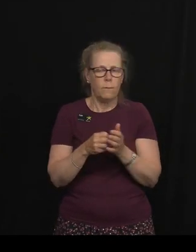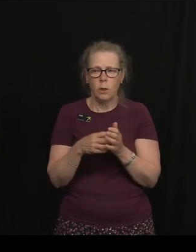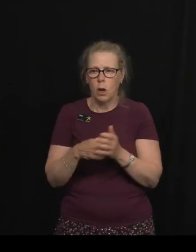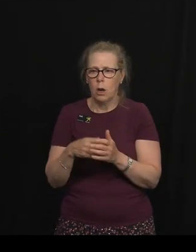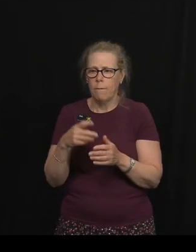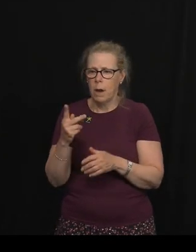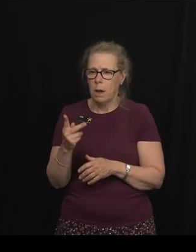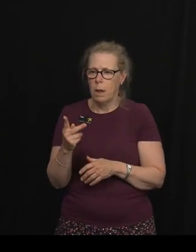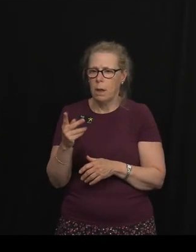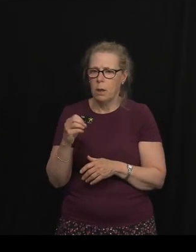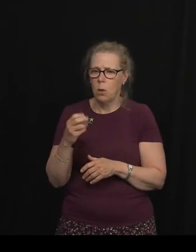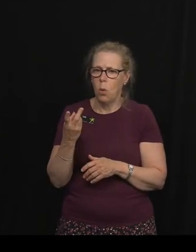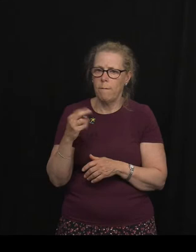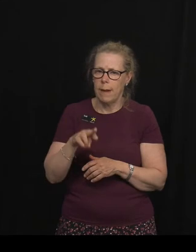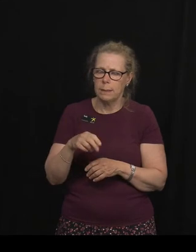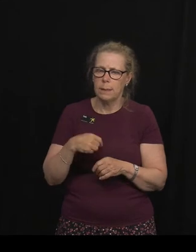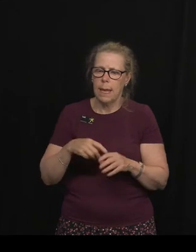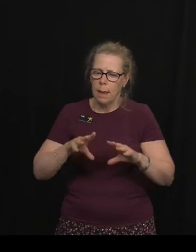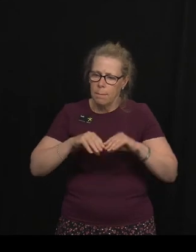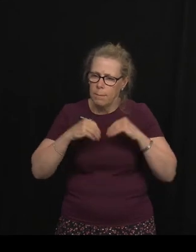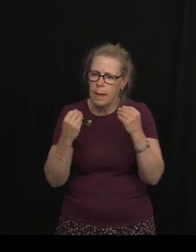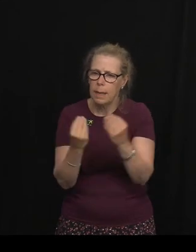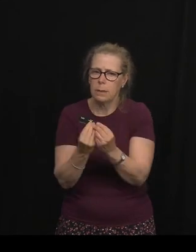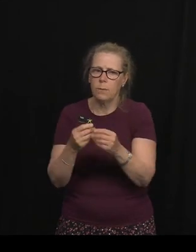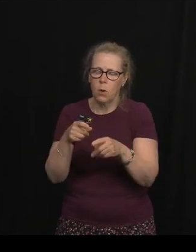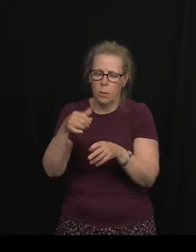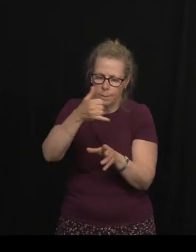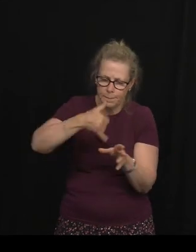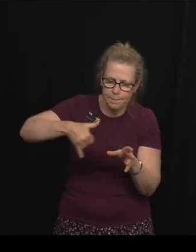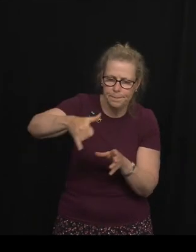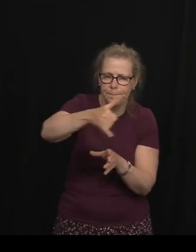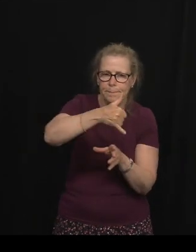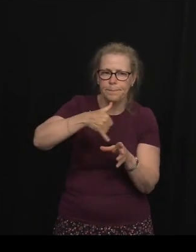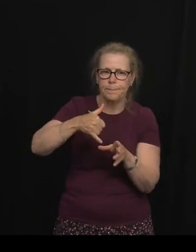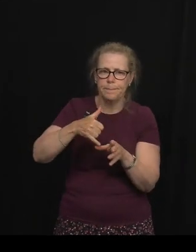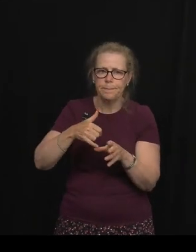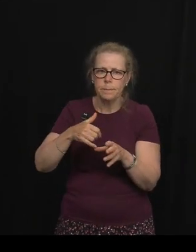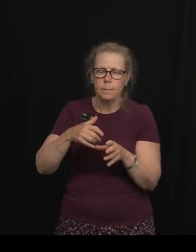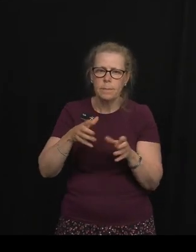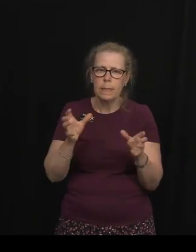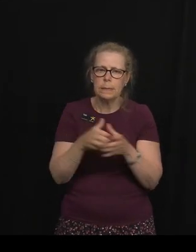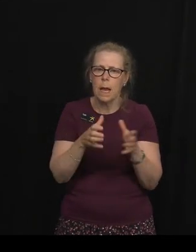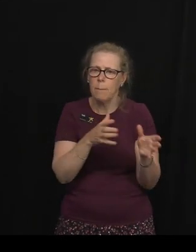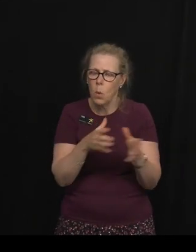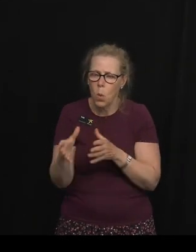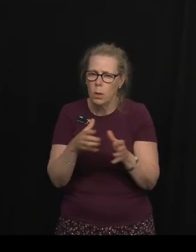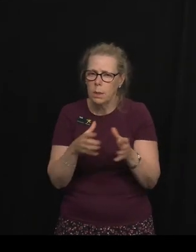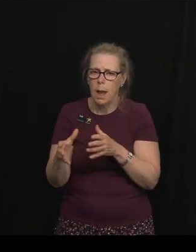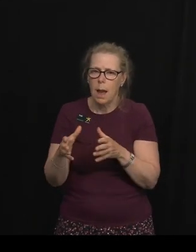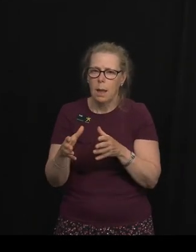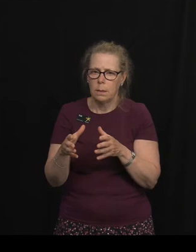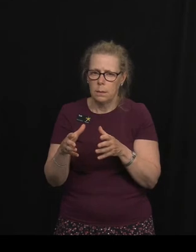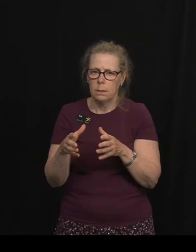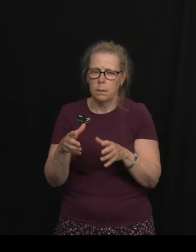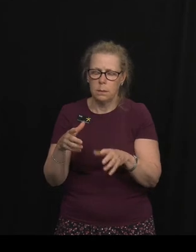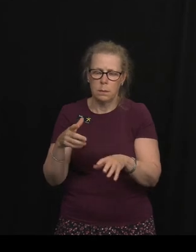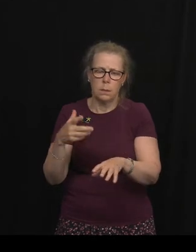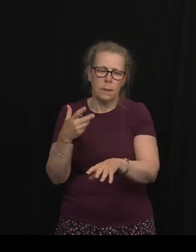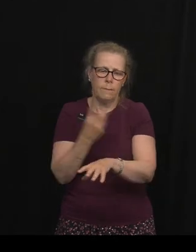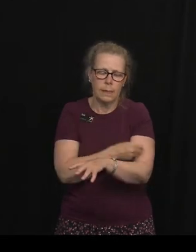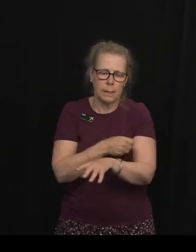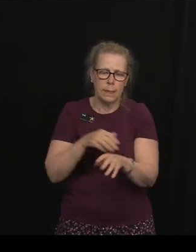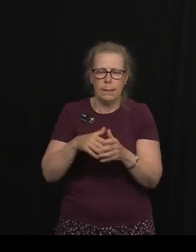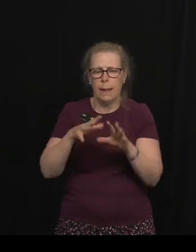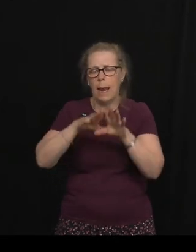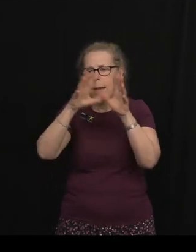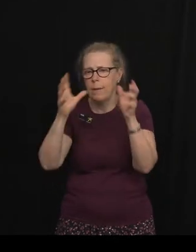so everybody COVAX knows? The COVAX is a platform to try to pool and coordinate procurement of vaccine basically for the whole